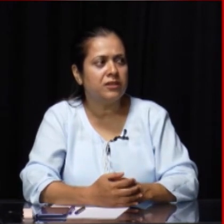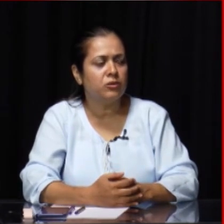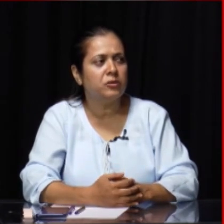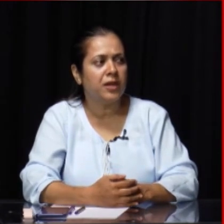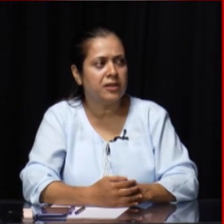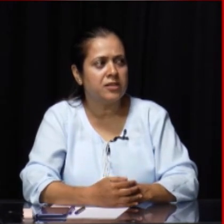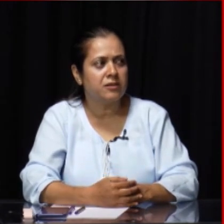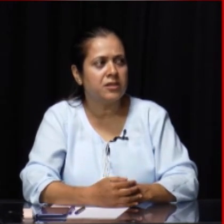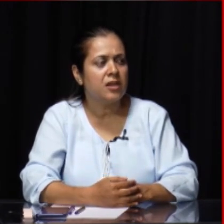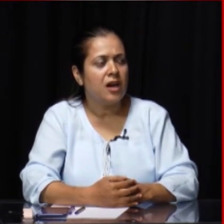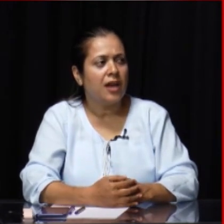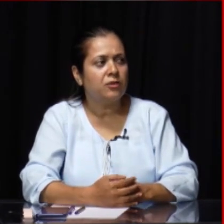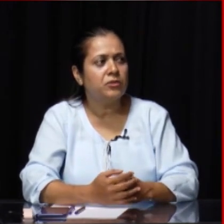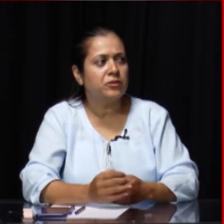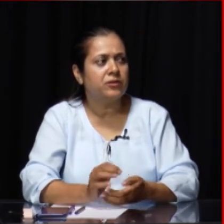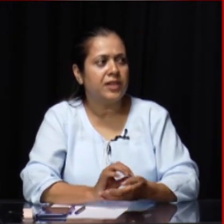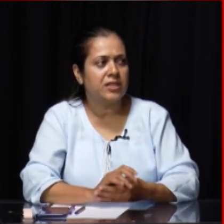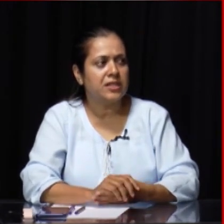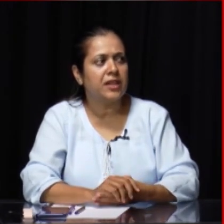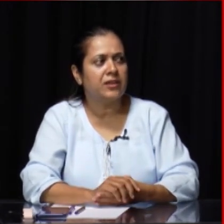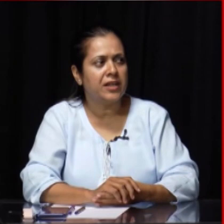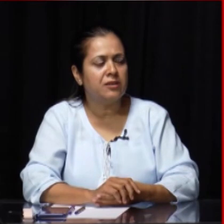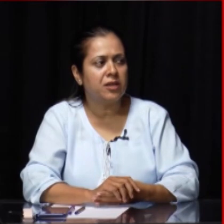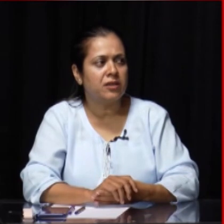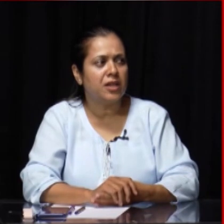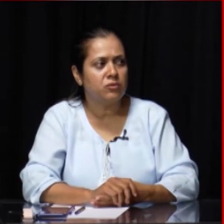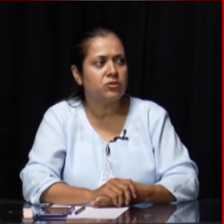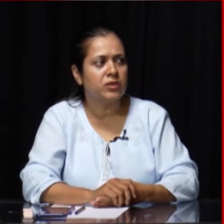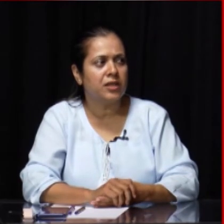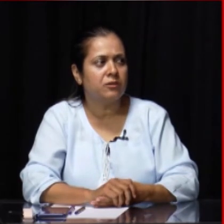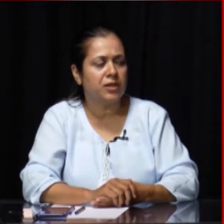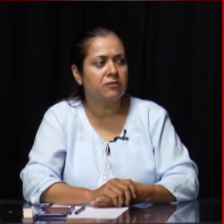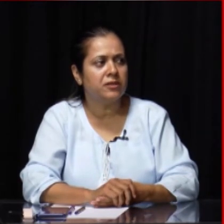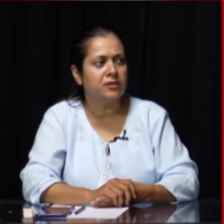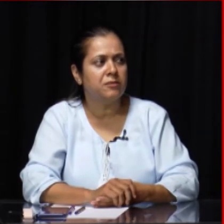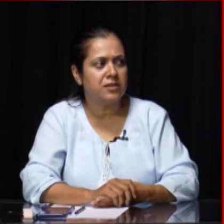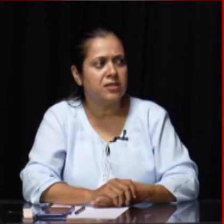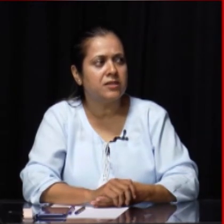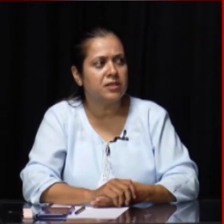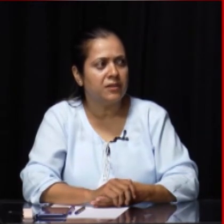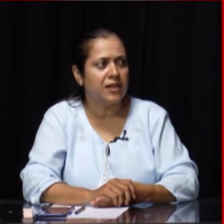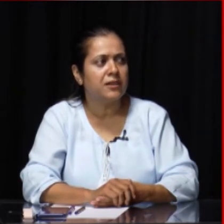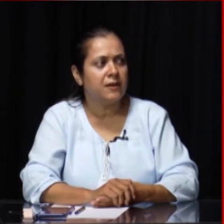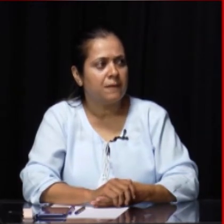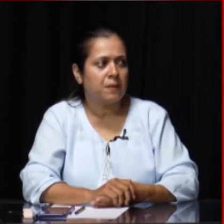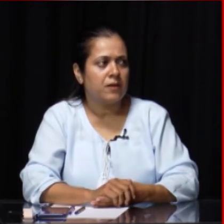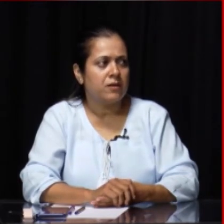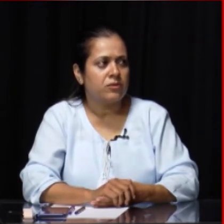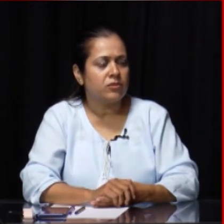is not known by the customers, I do, you know, texting and writing method I use, so that whatever the message is